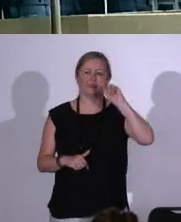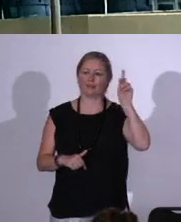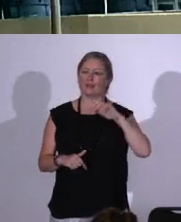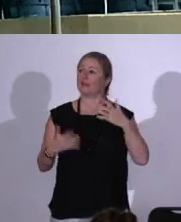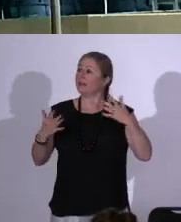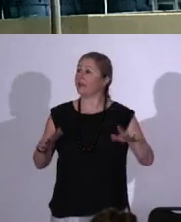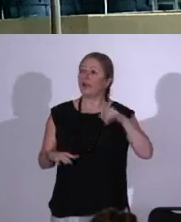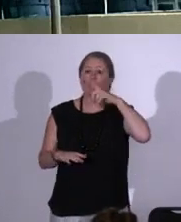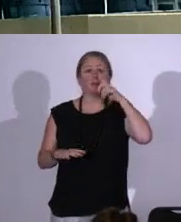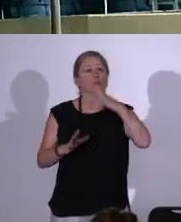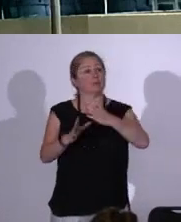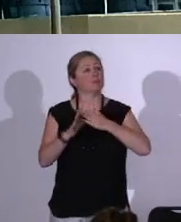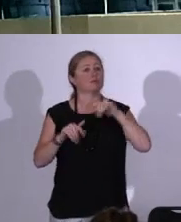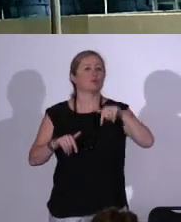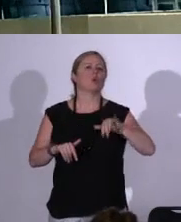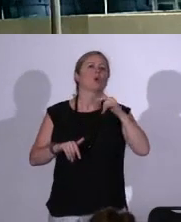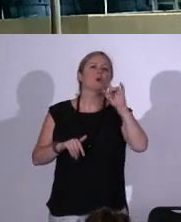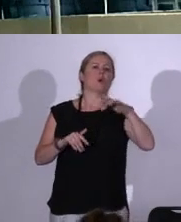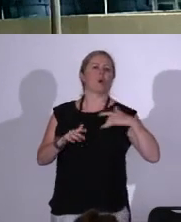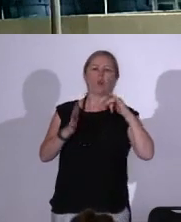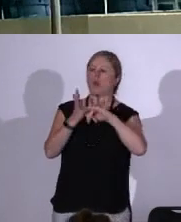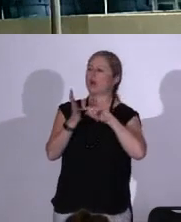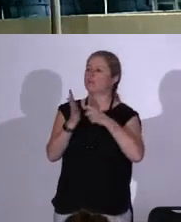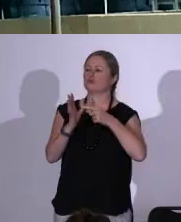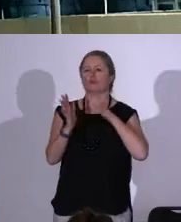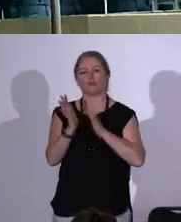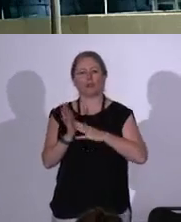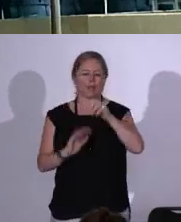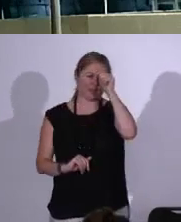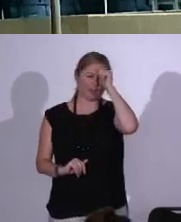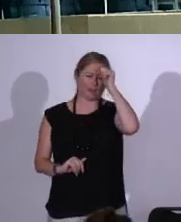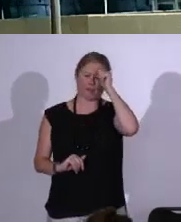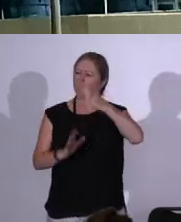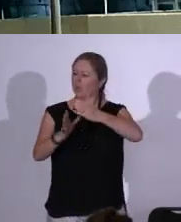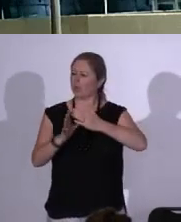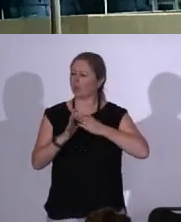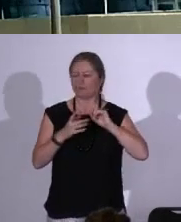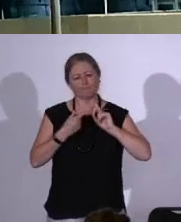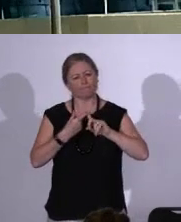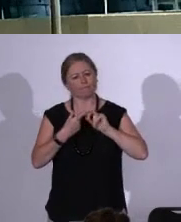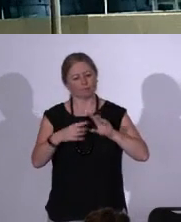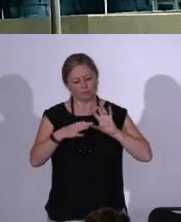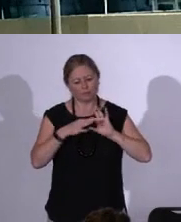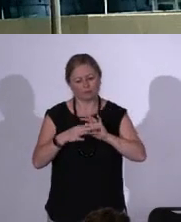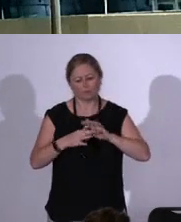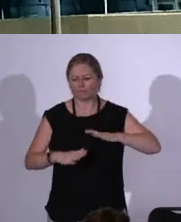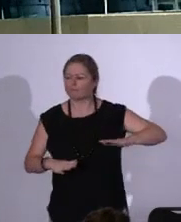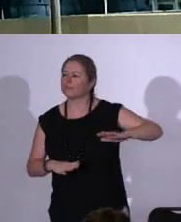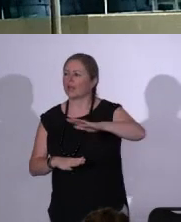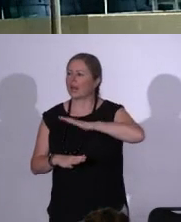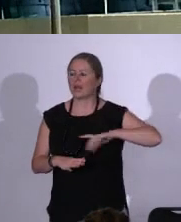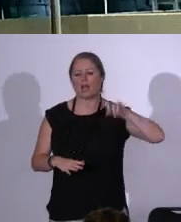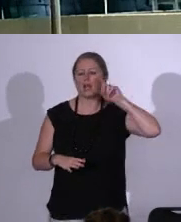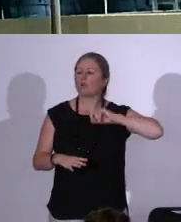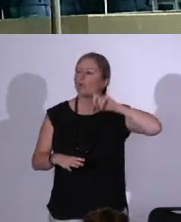who is joining us via live stream. We recognize Aboriginal people's continuing connection to the land, the water, and community.